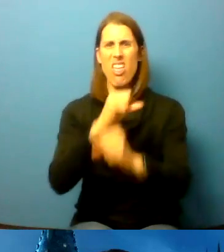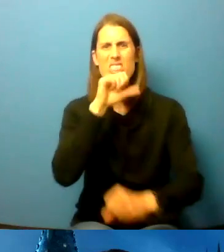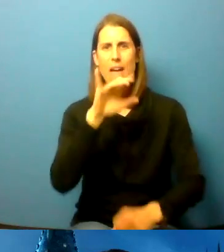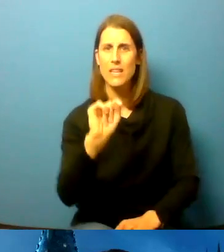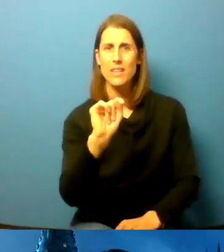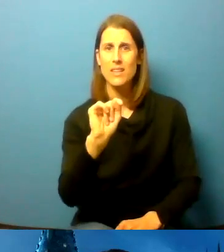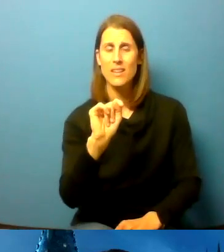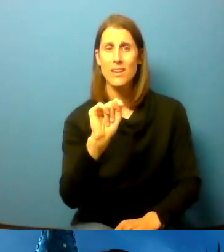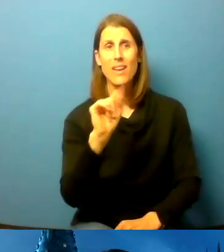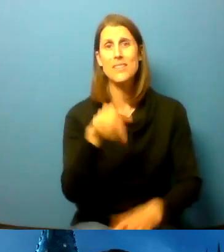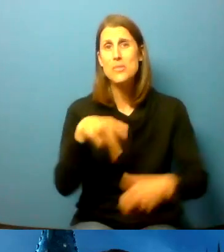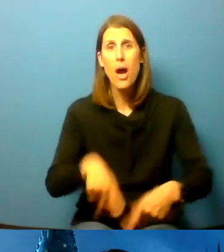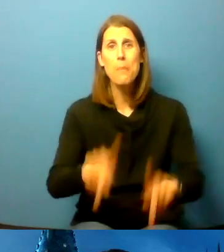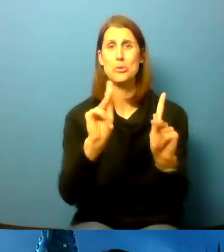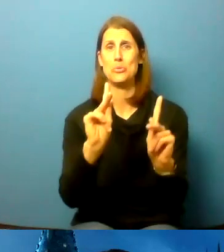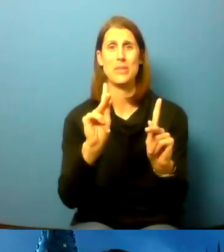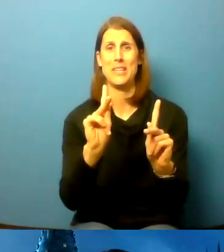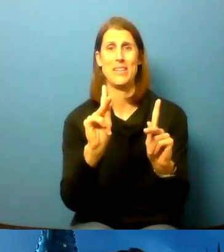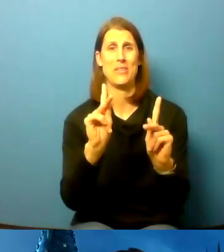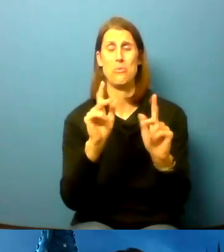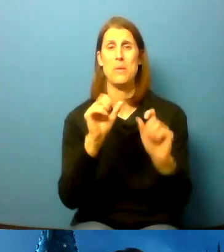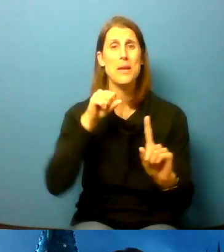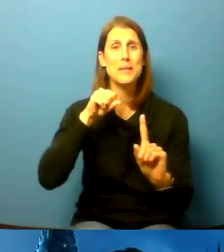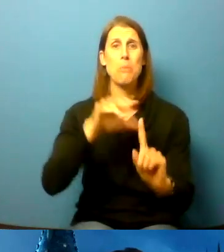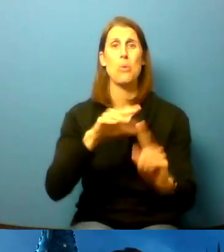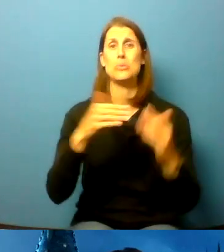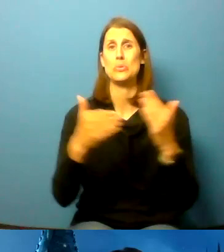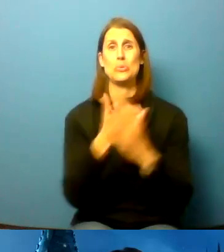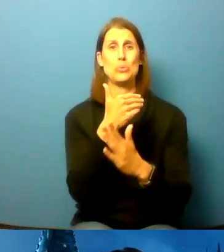and just a little bit of seriousness.